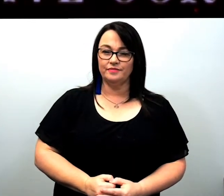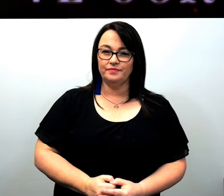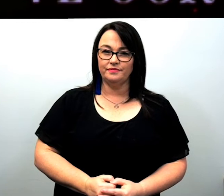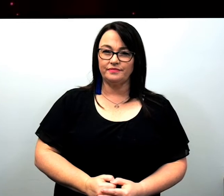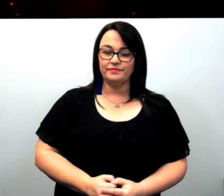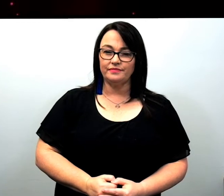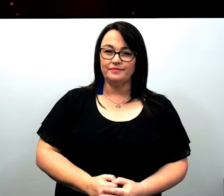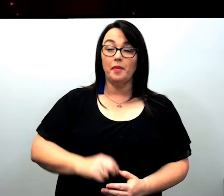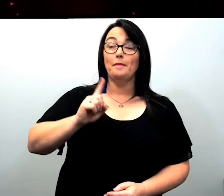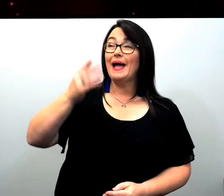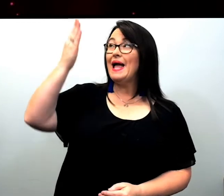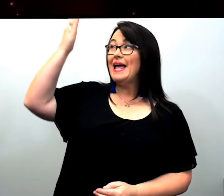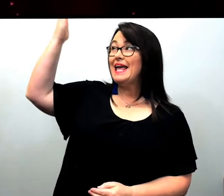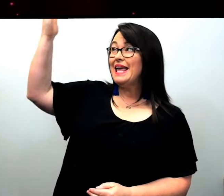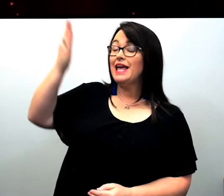is the church.